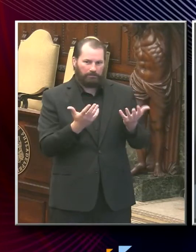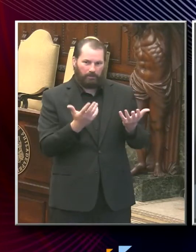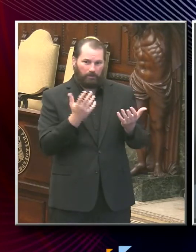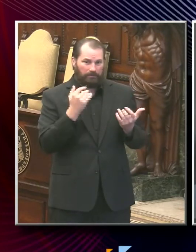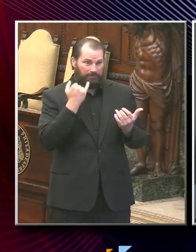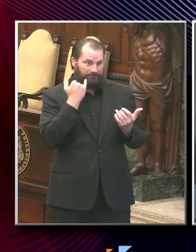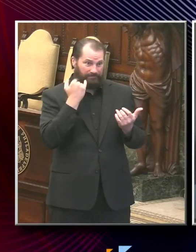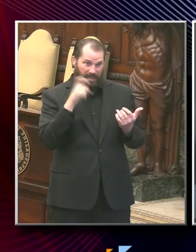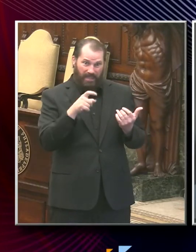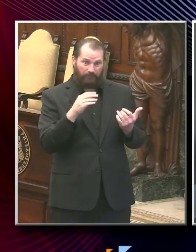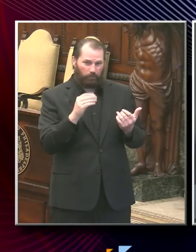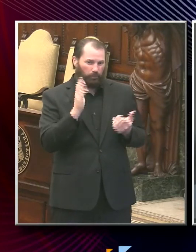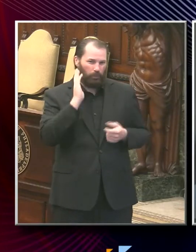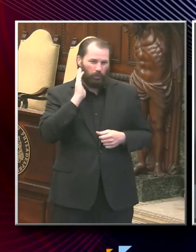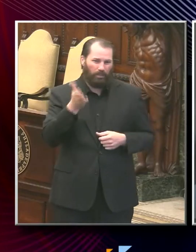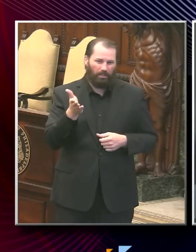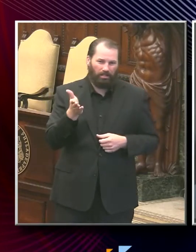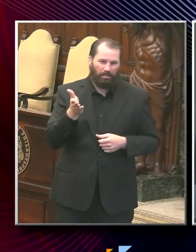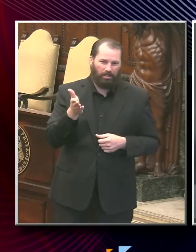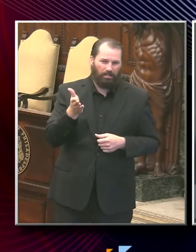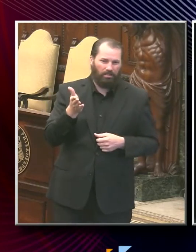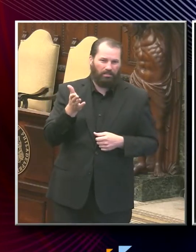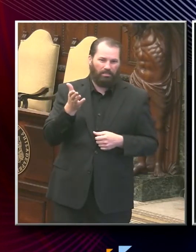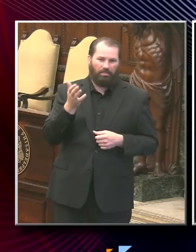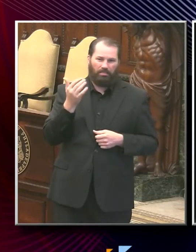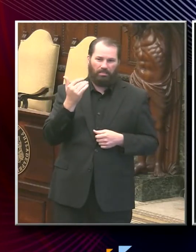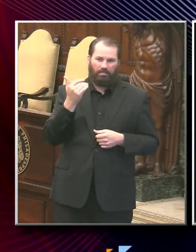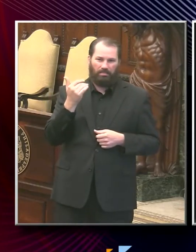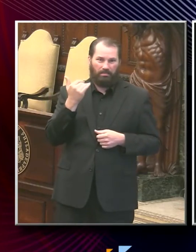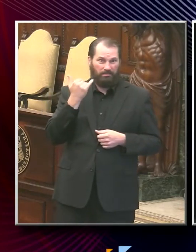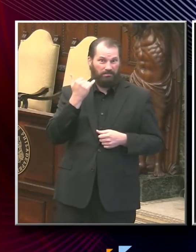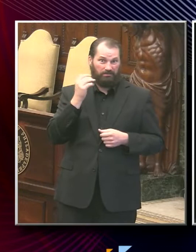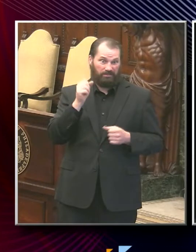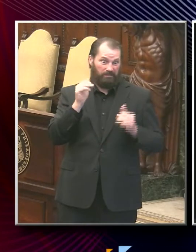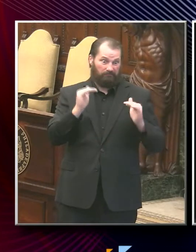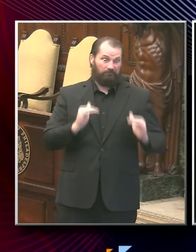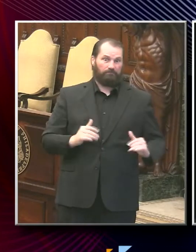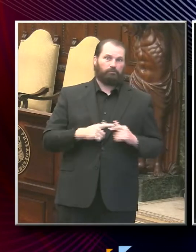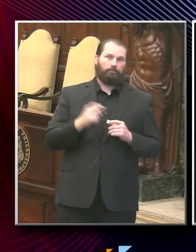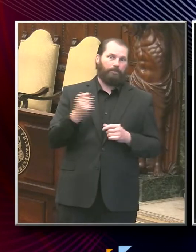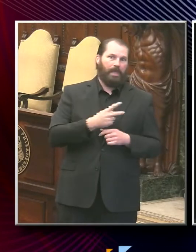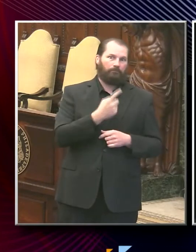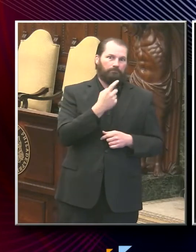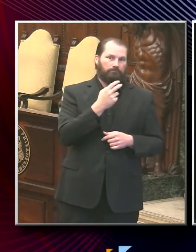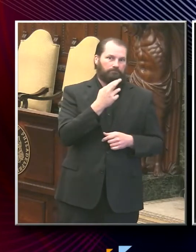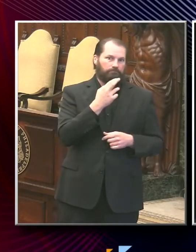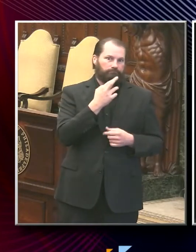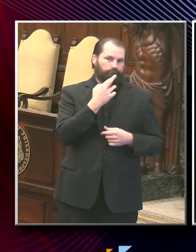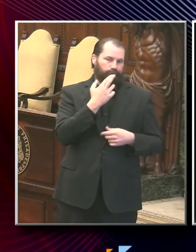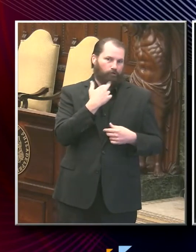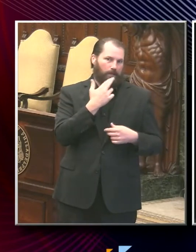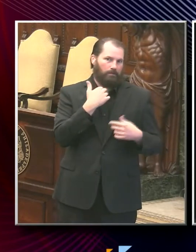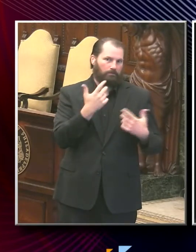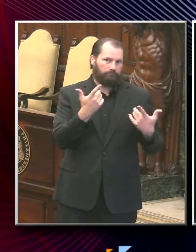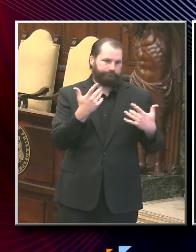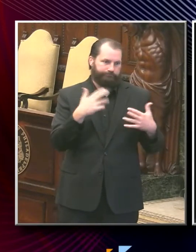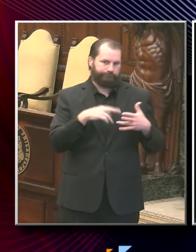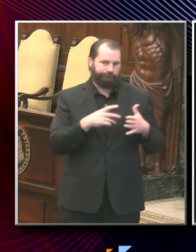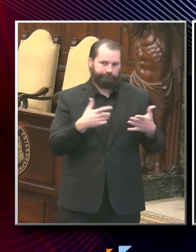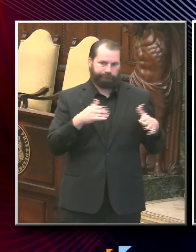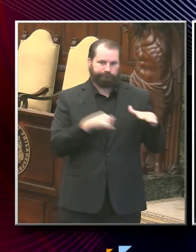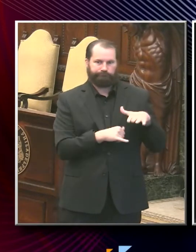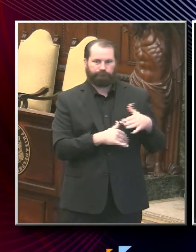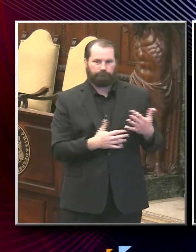And has this, though, changed your thinking in any way as you've seen